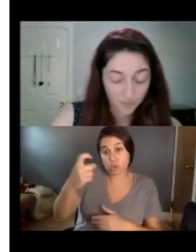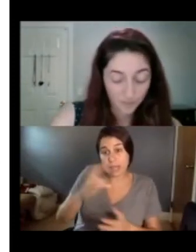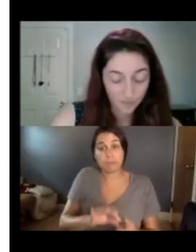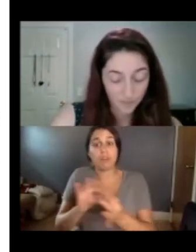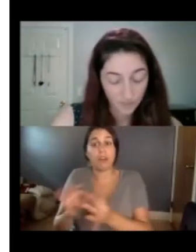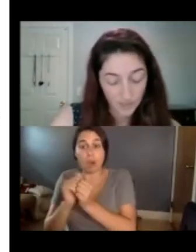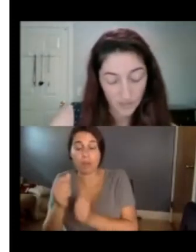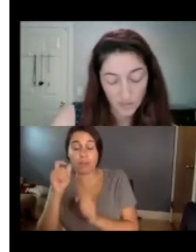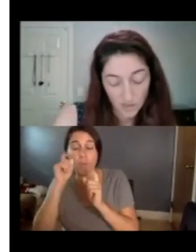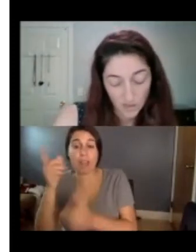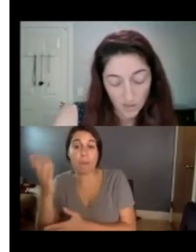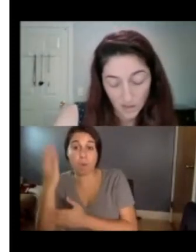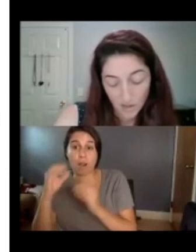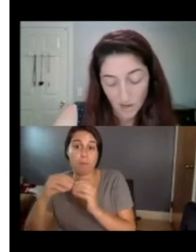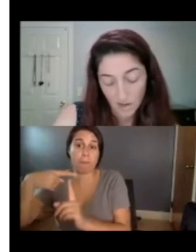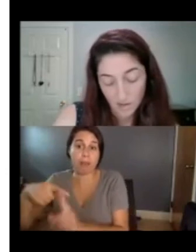mood.